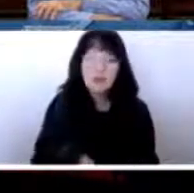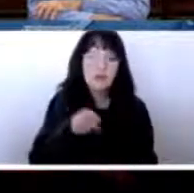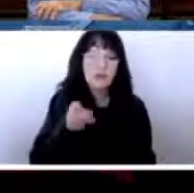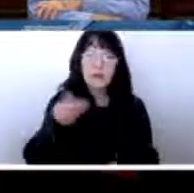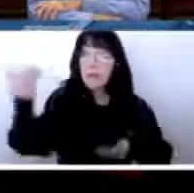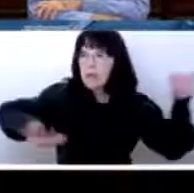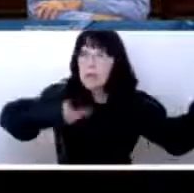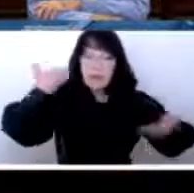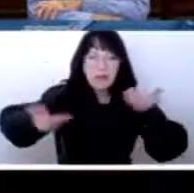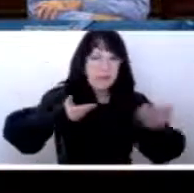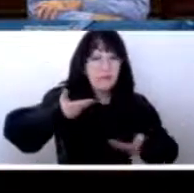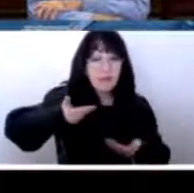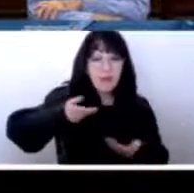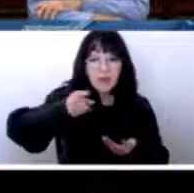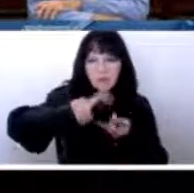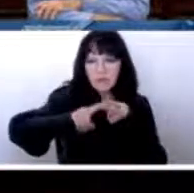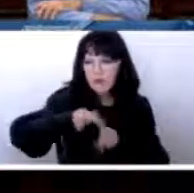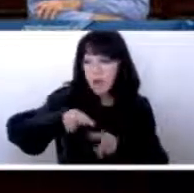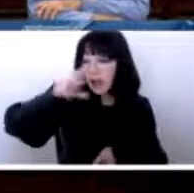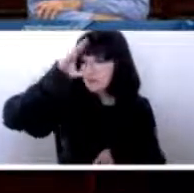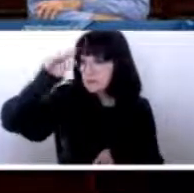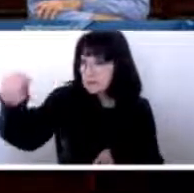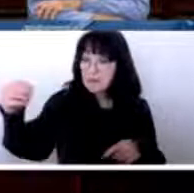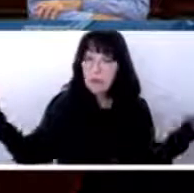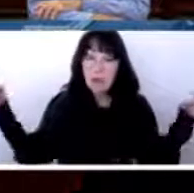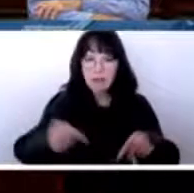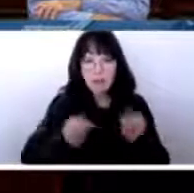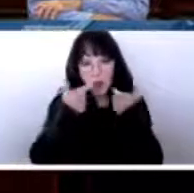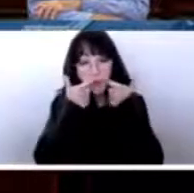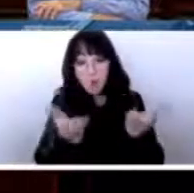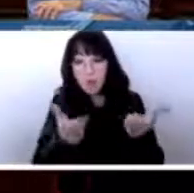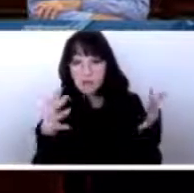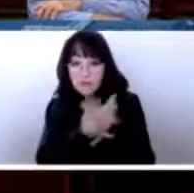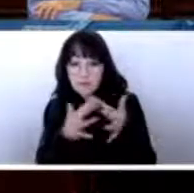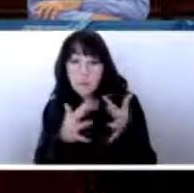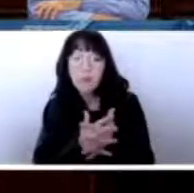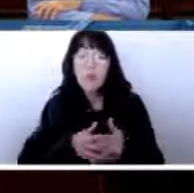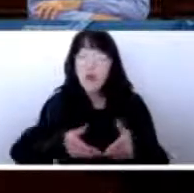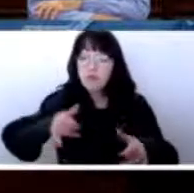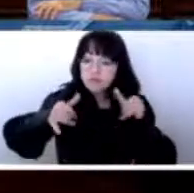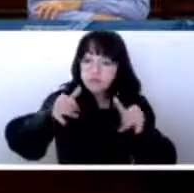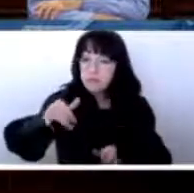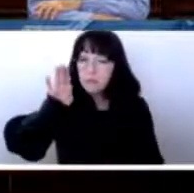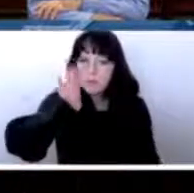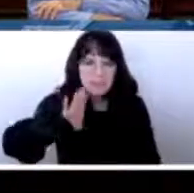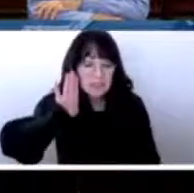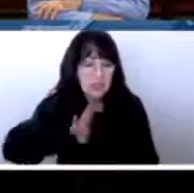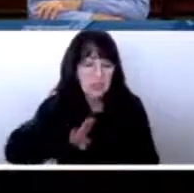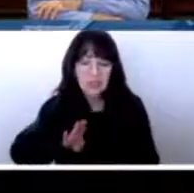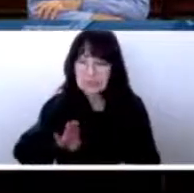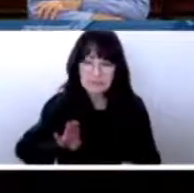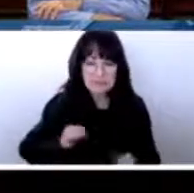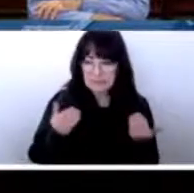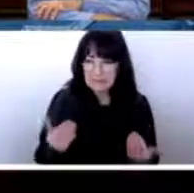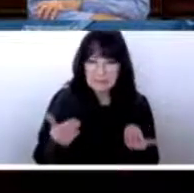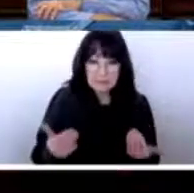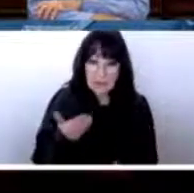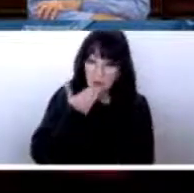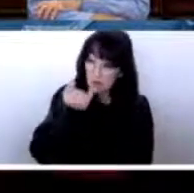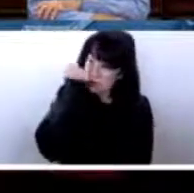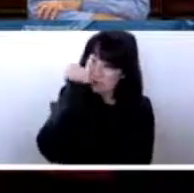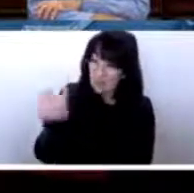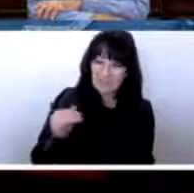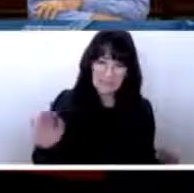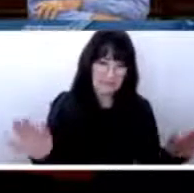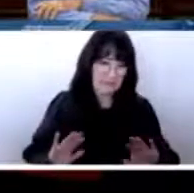a beer and watch the football game, whatever the case may be. It's really not a good time to do it, because when you think about the fact that 25%